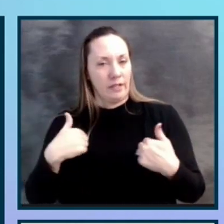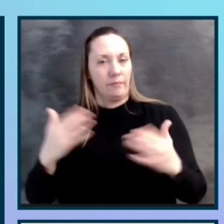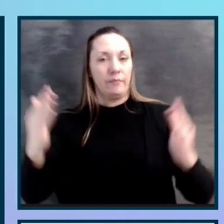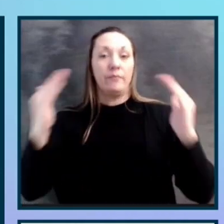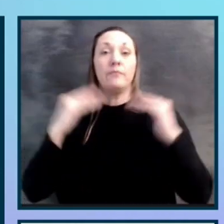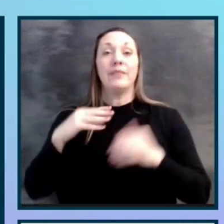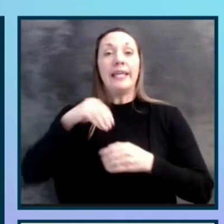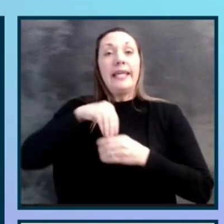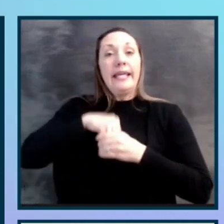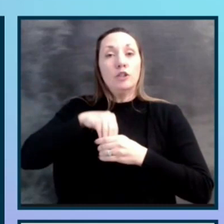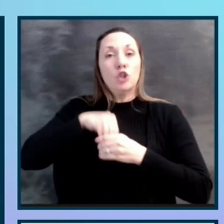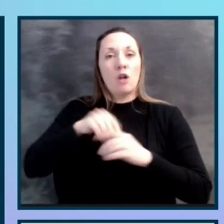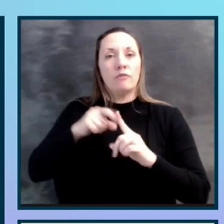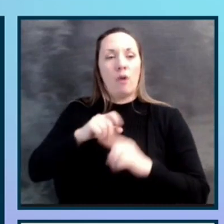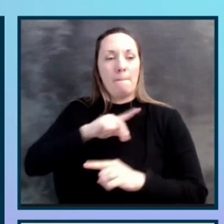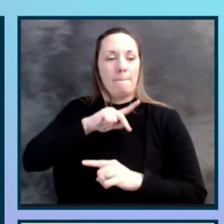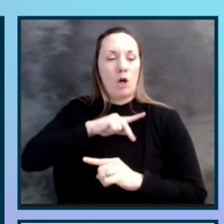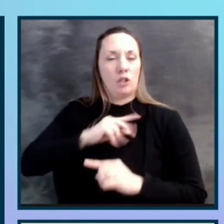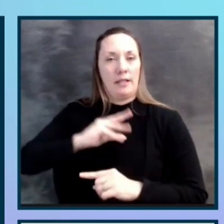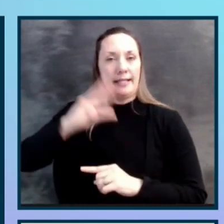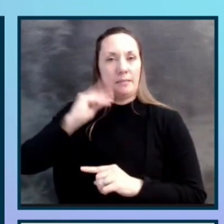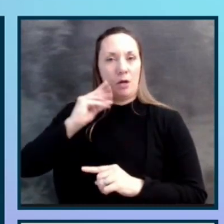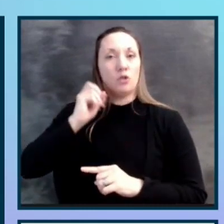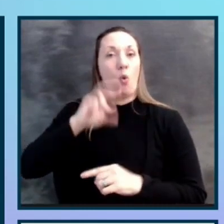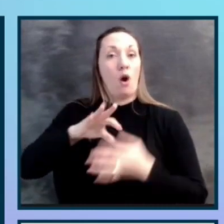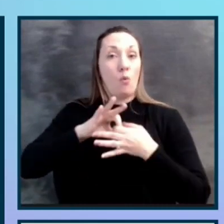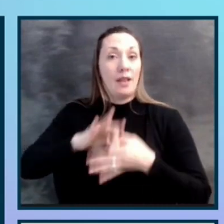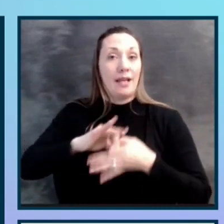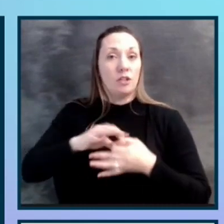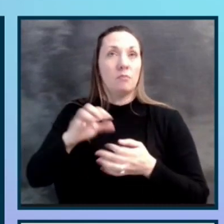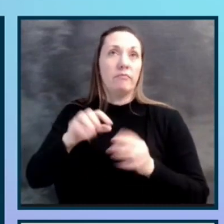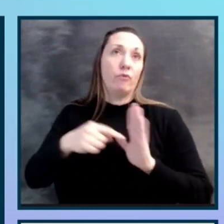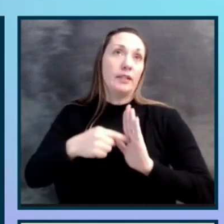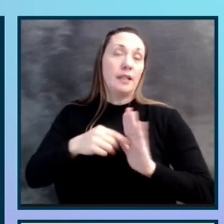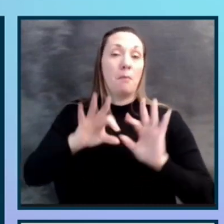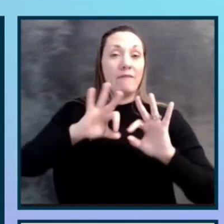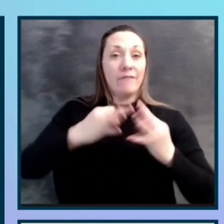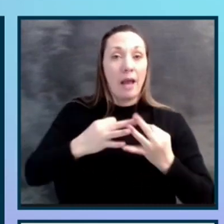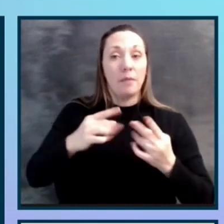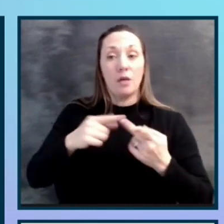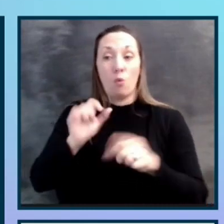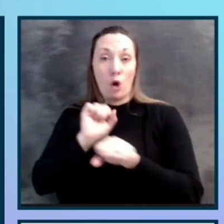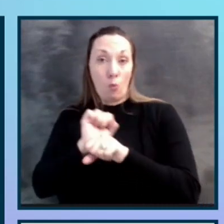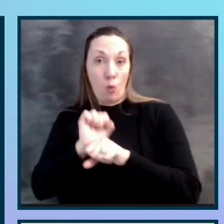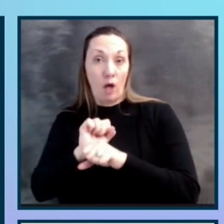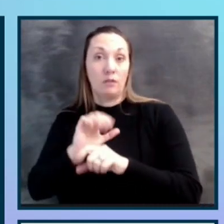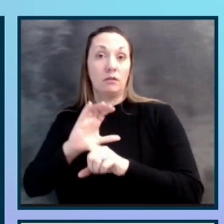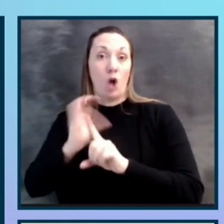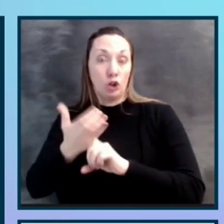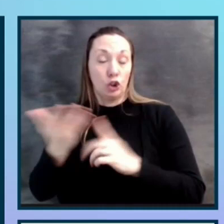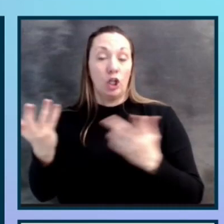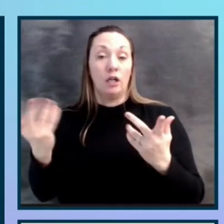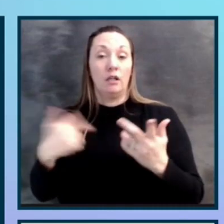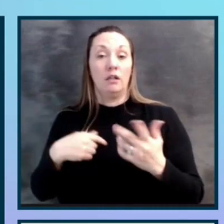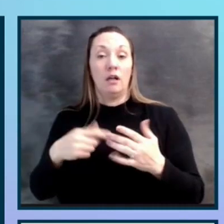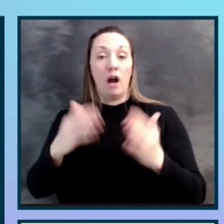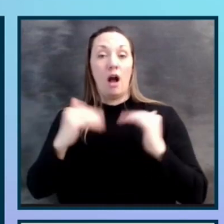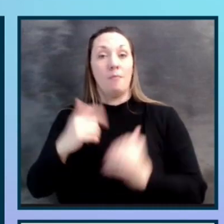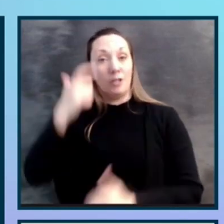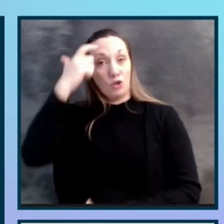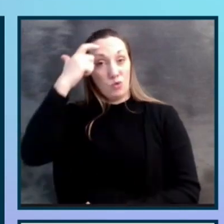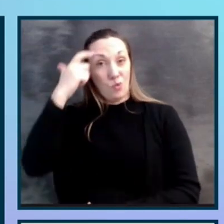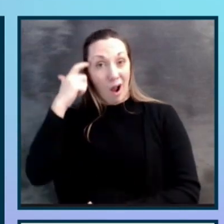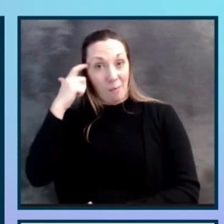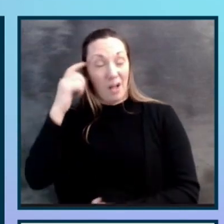Internal is from personal experience or relationships, such as family or workplace culture. The trauma can cause